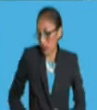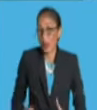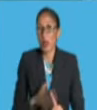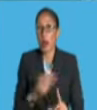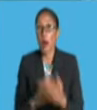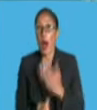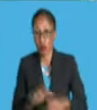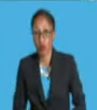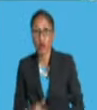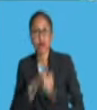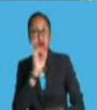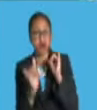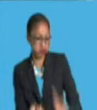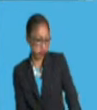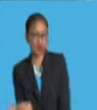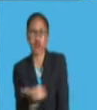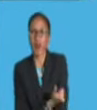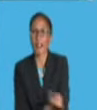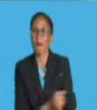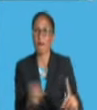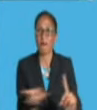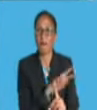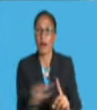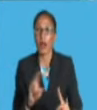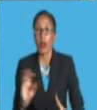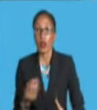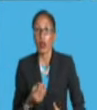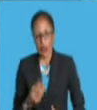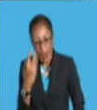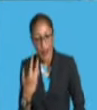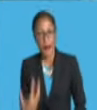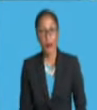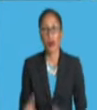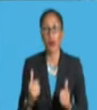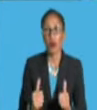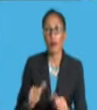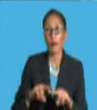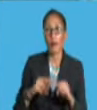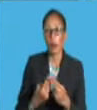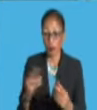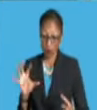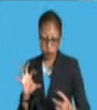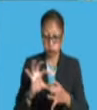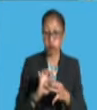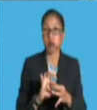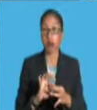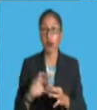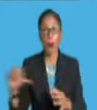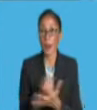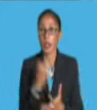to alcohol, drug and violence. In order to maintain a good family, strong kinship ties have to be